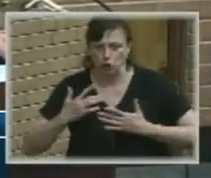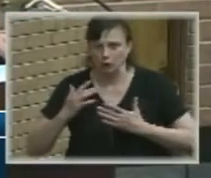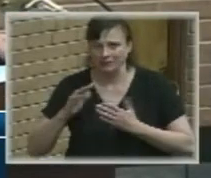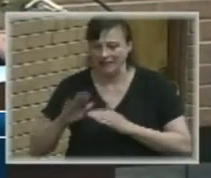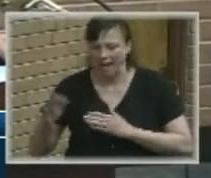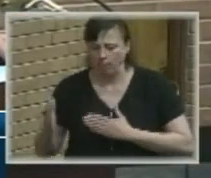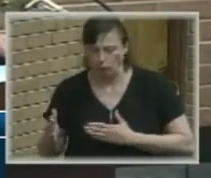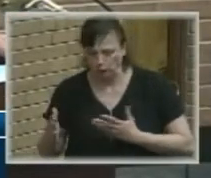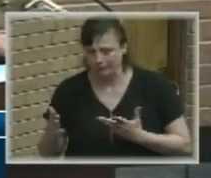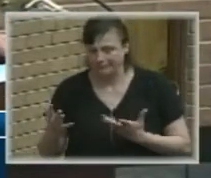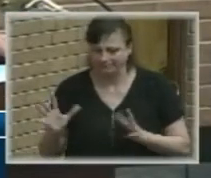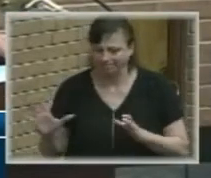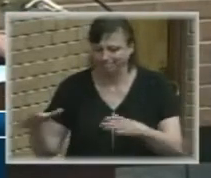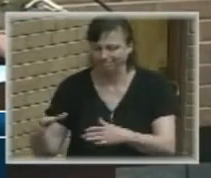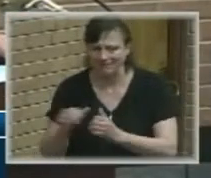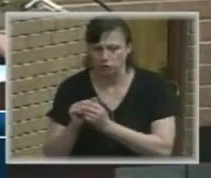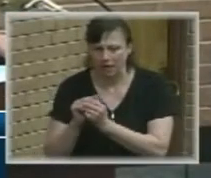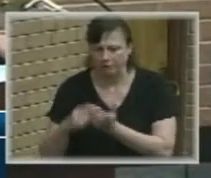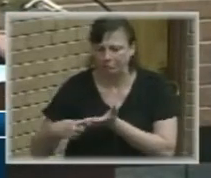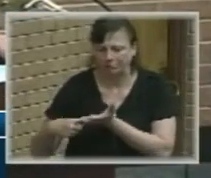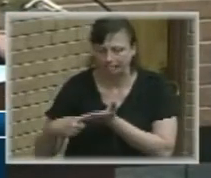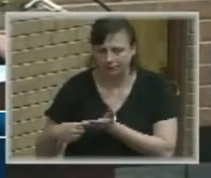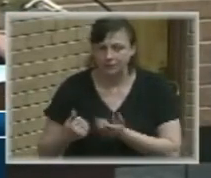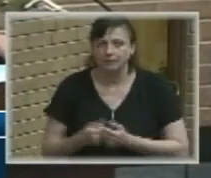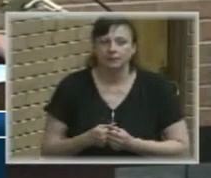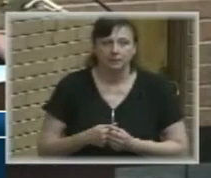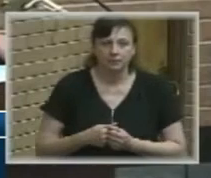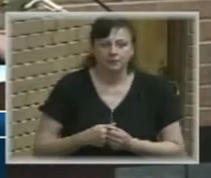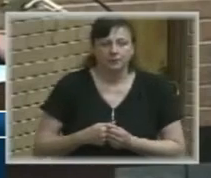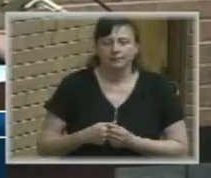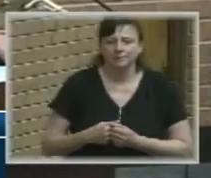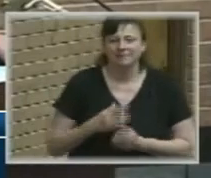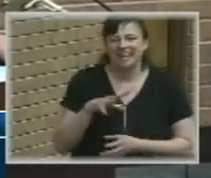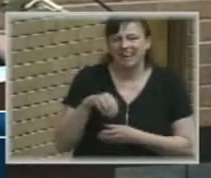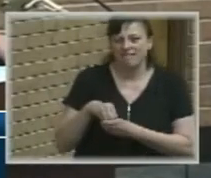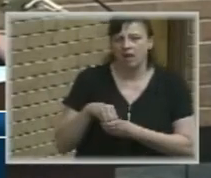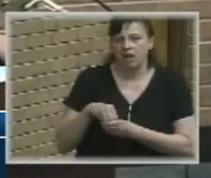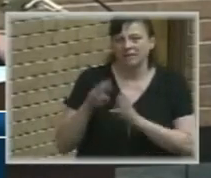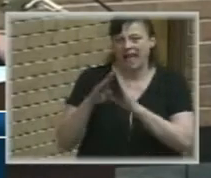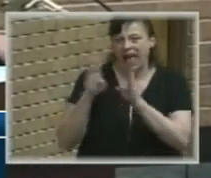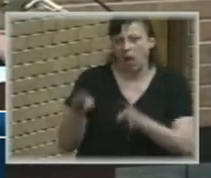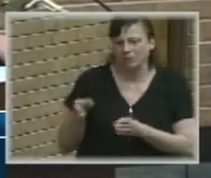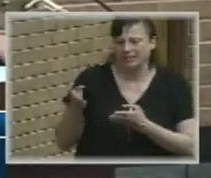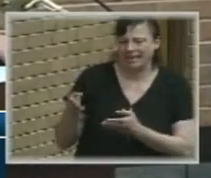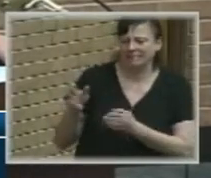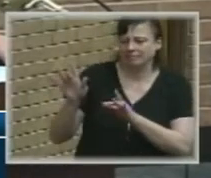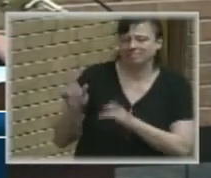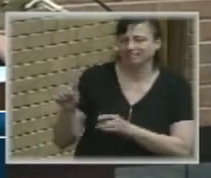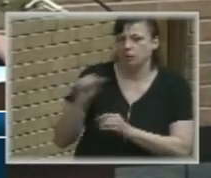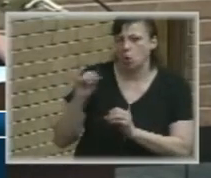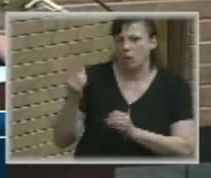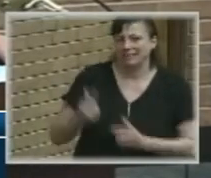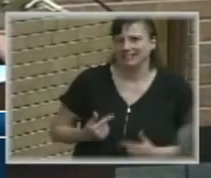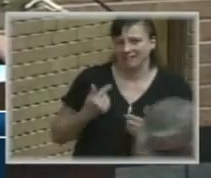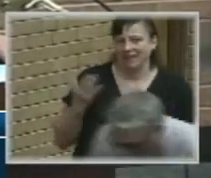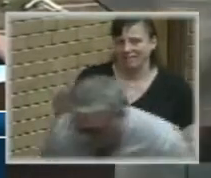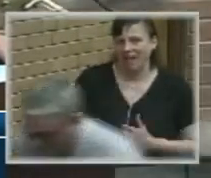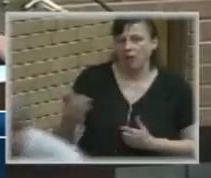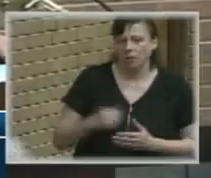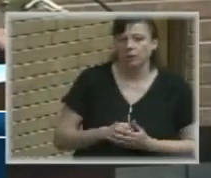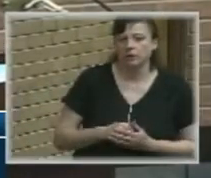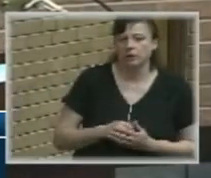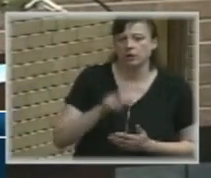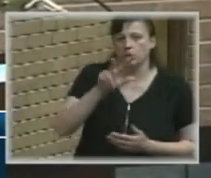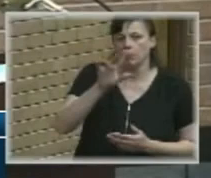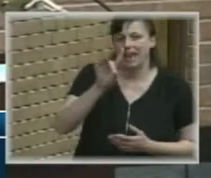which involves a long vacant house on our block, on our street, Rhinecliff Drive, which is 385